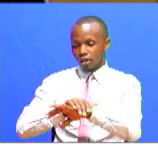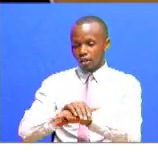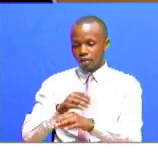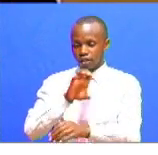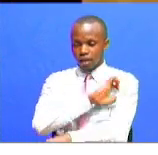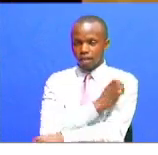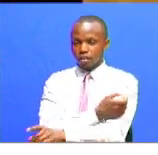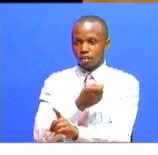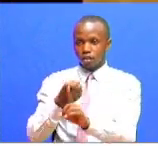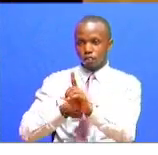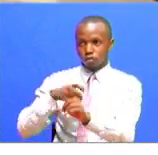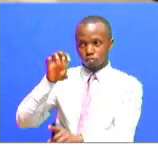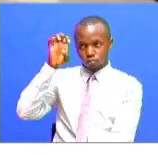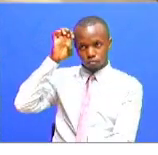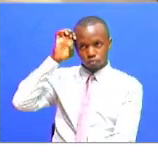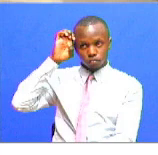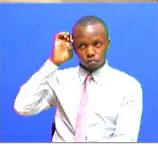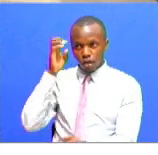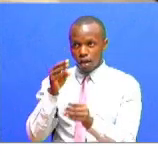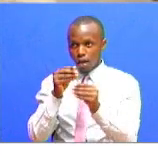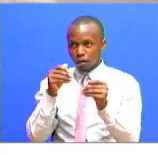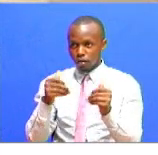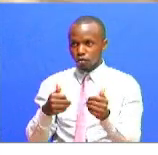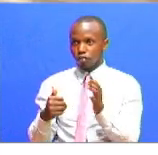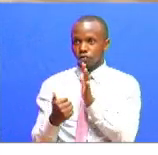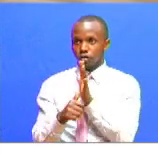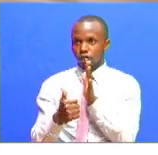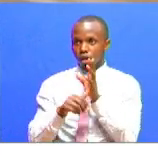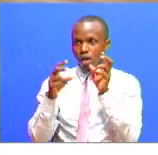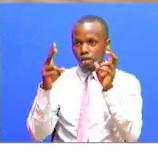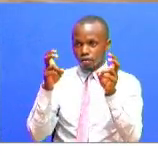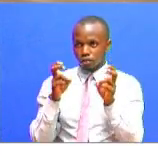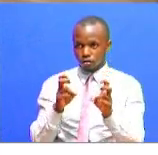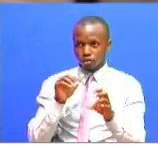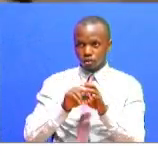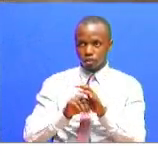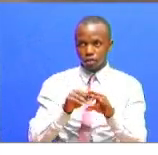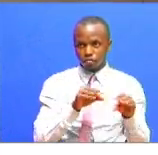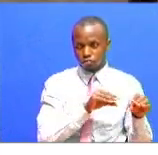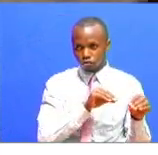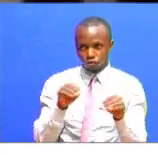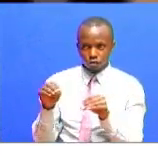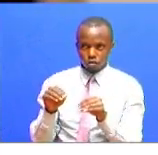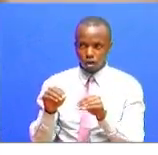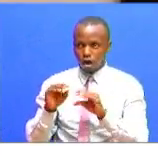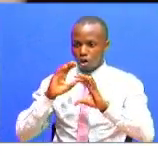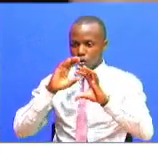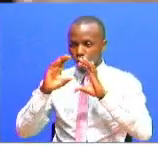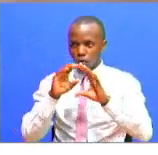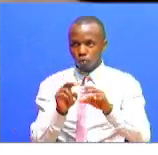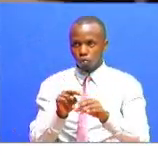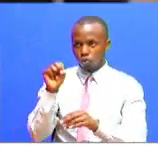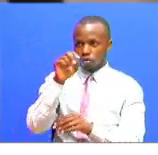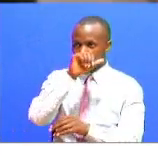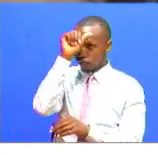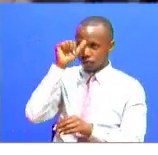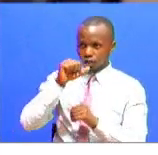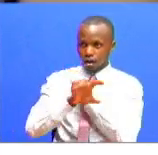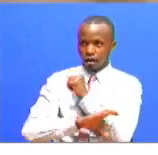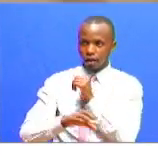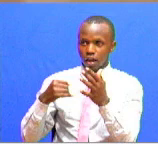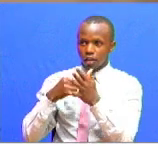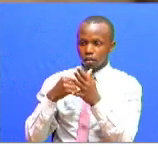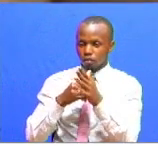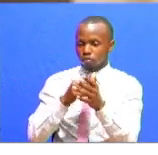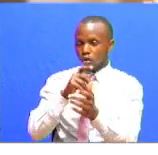and addressing issues related to irregular migration. Similar agreements with other North African countries, including